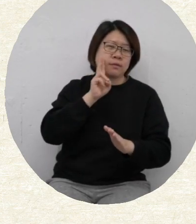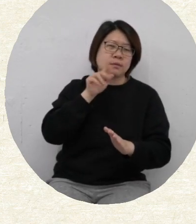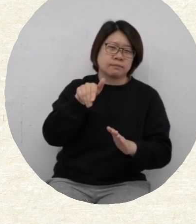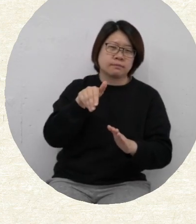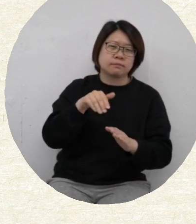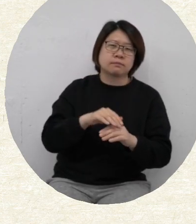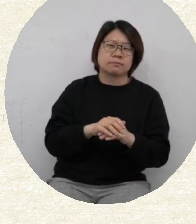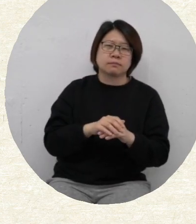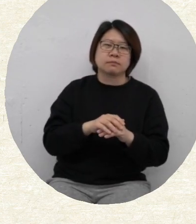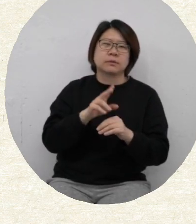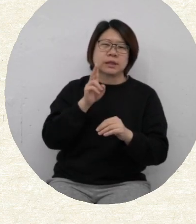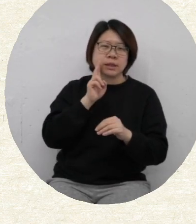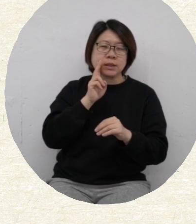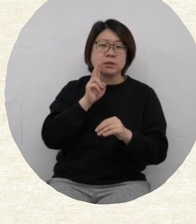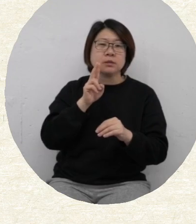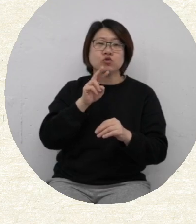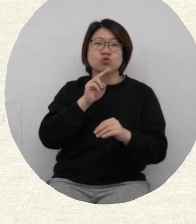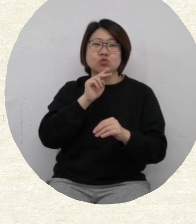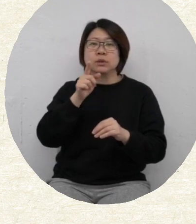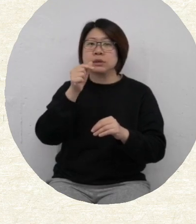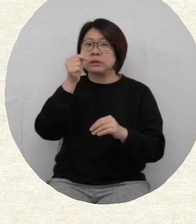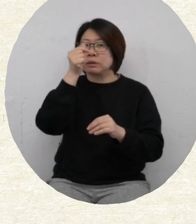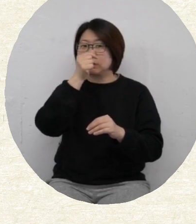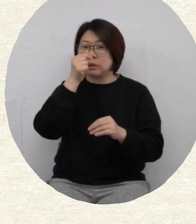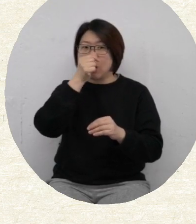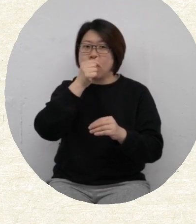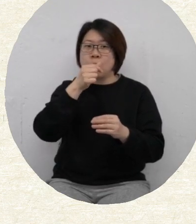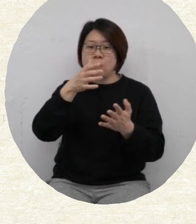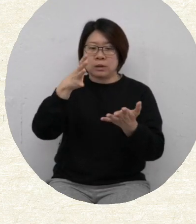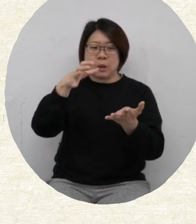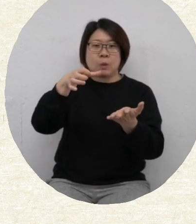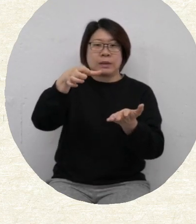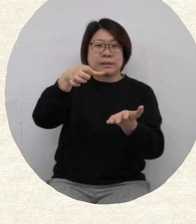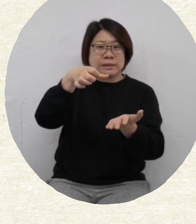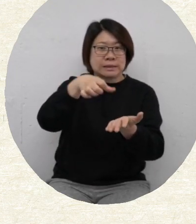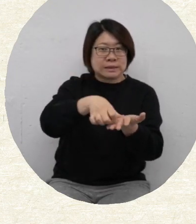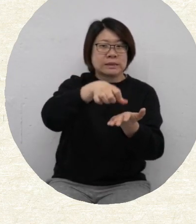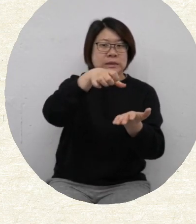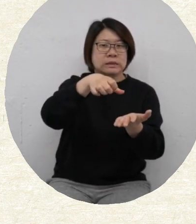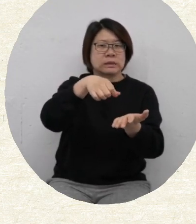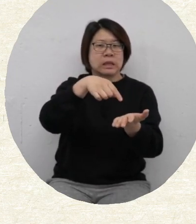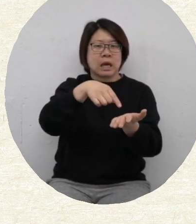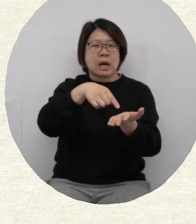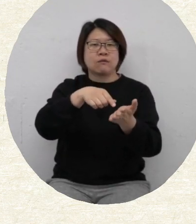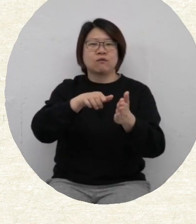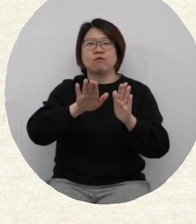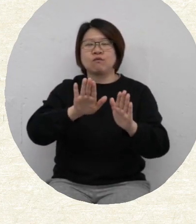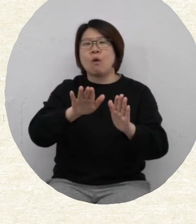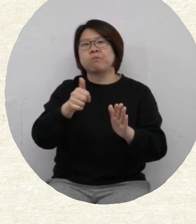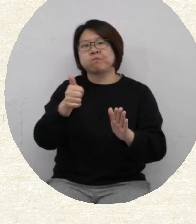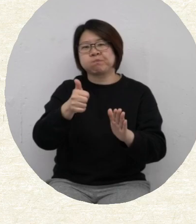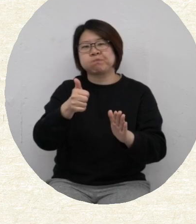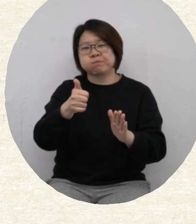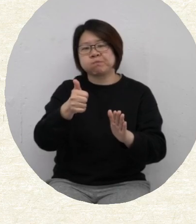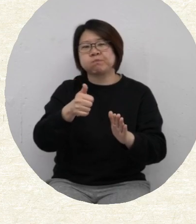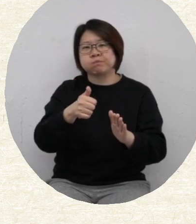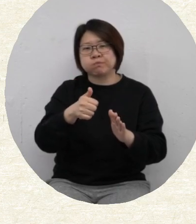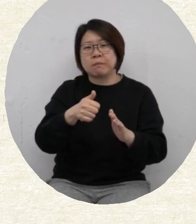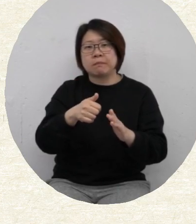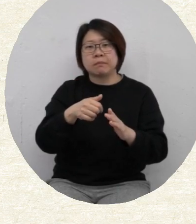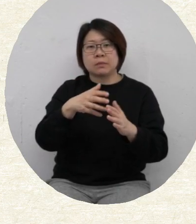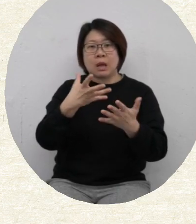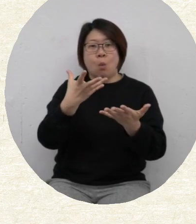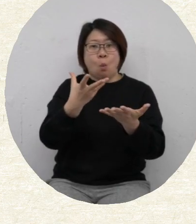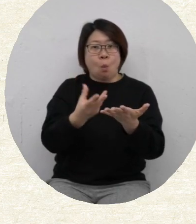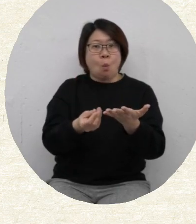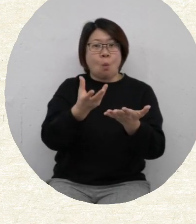So you can kind of brush it on and paint things on it. It is somewhat like a little bit, it's a little